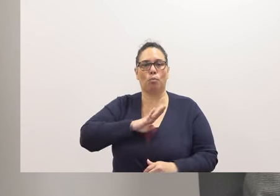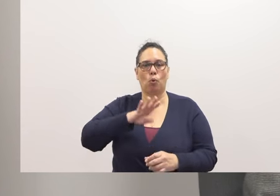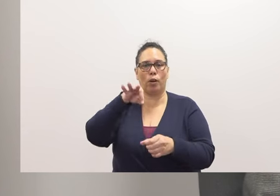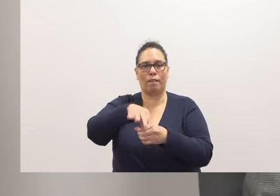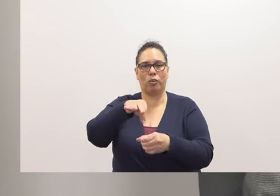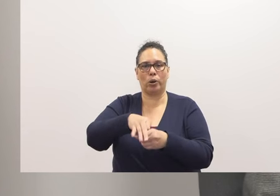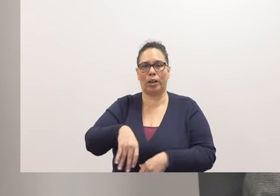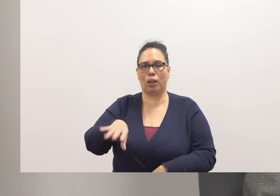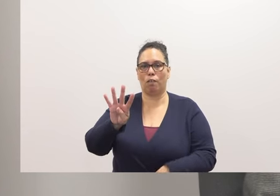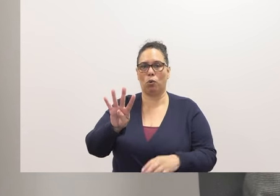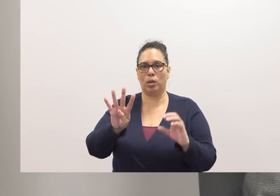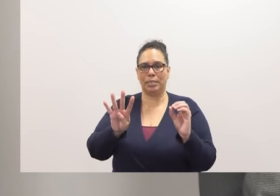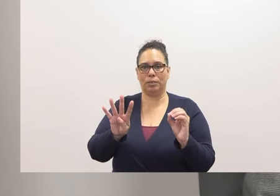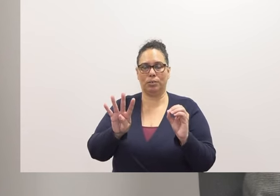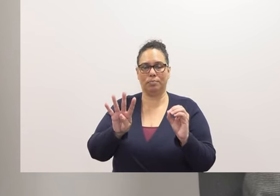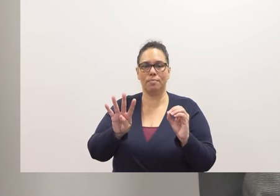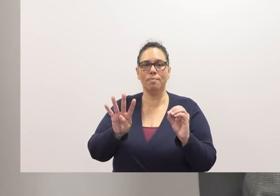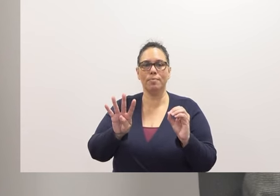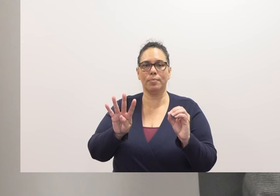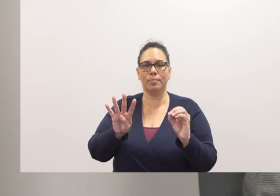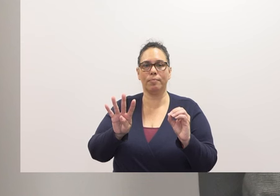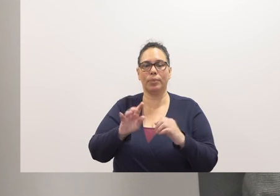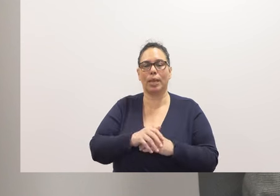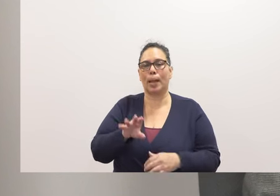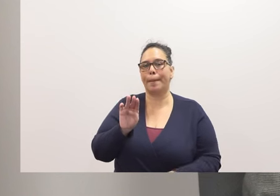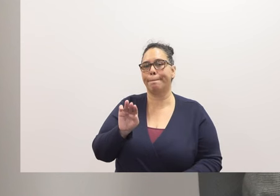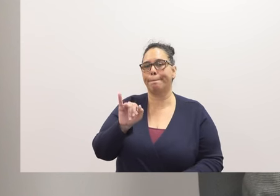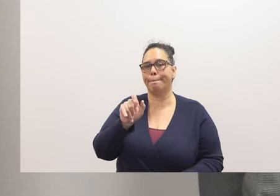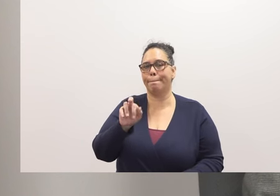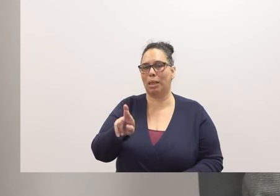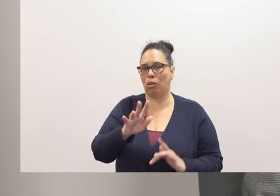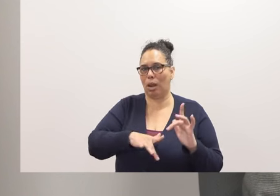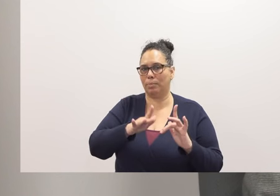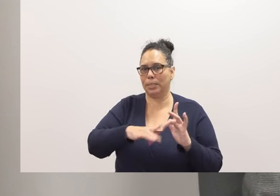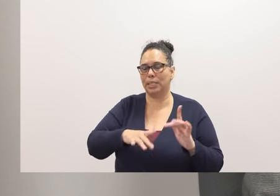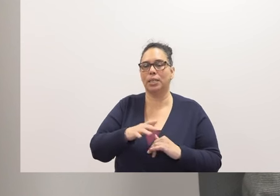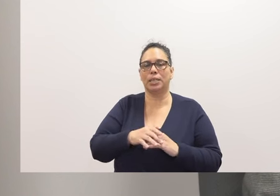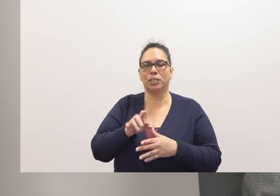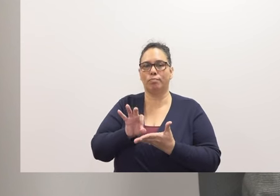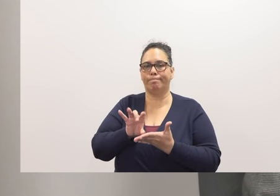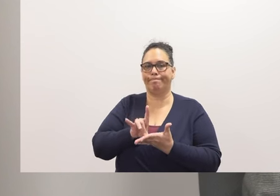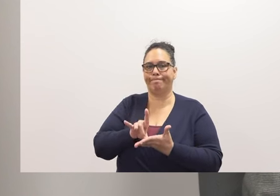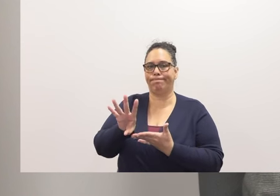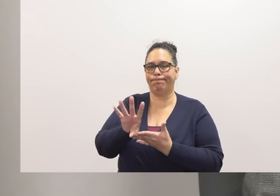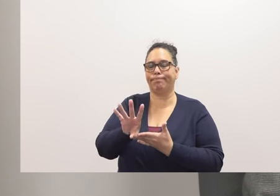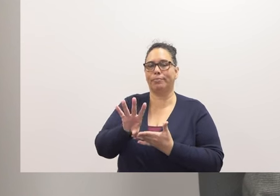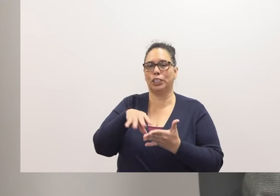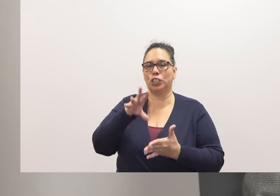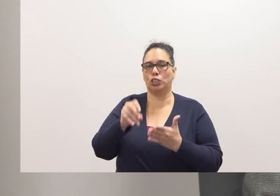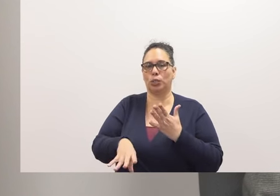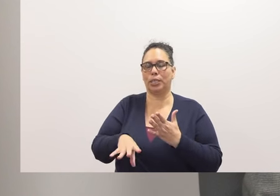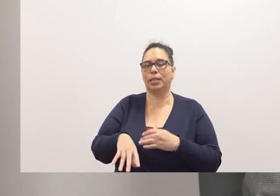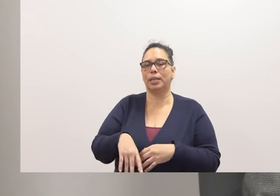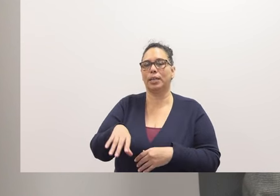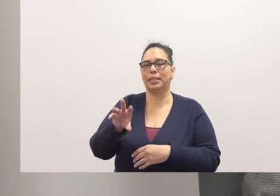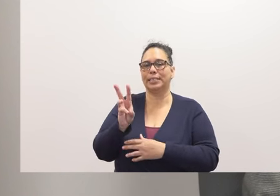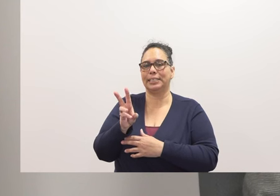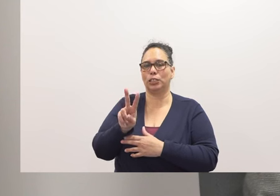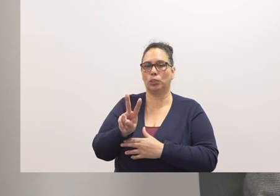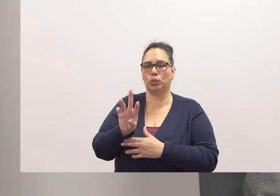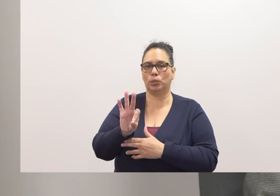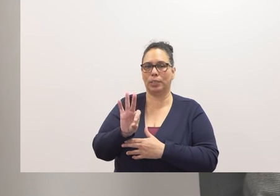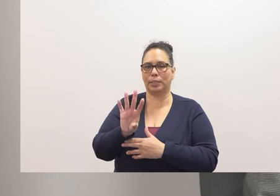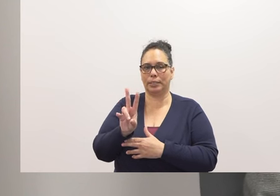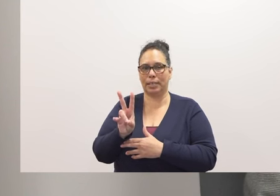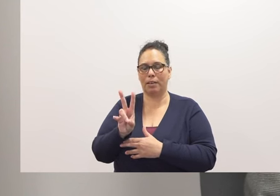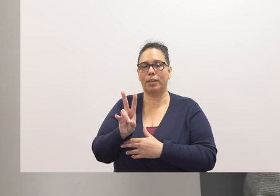voted 4-0, with board member Miller absent, to expel student ID number